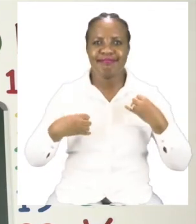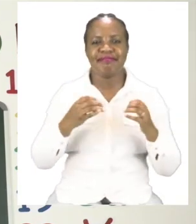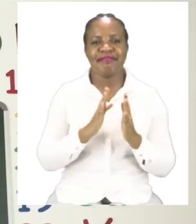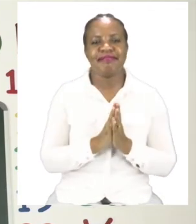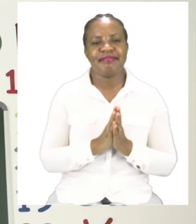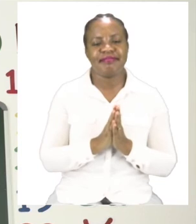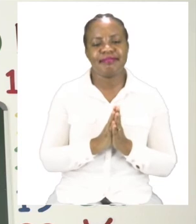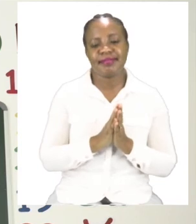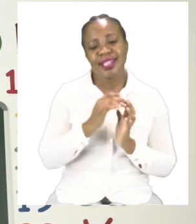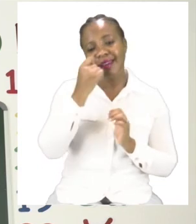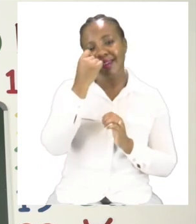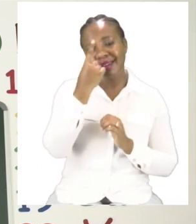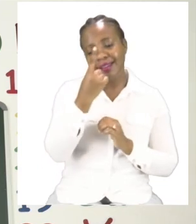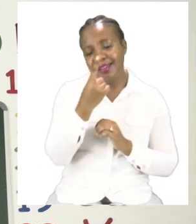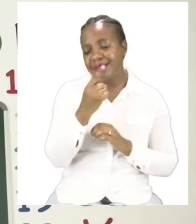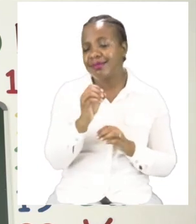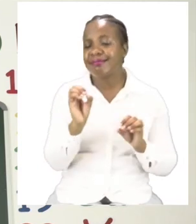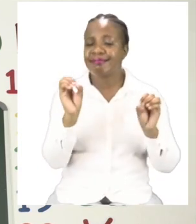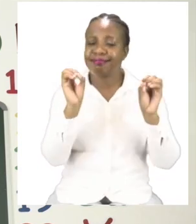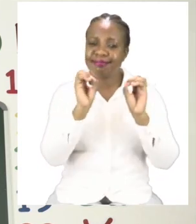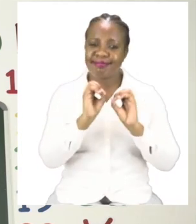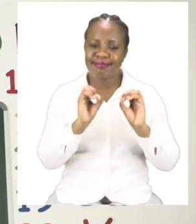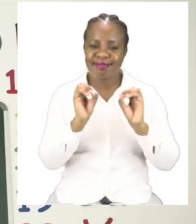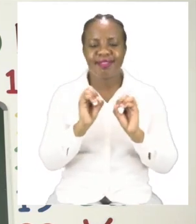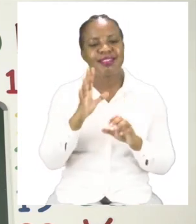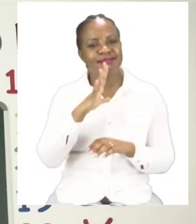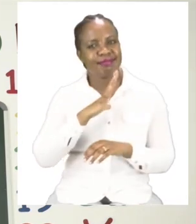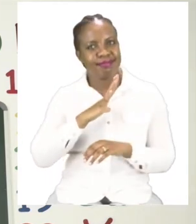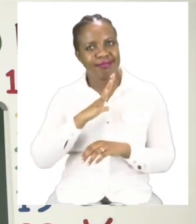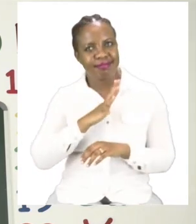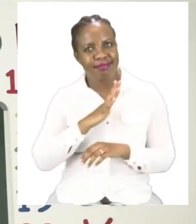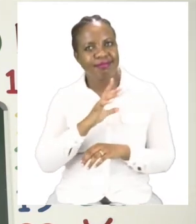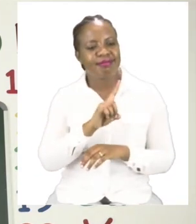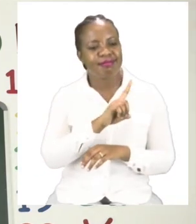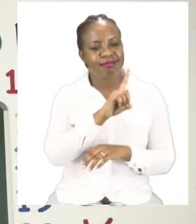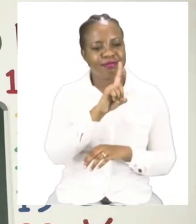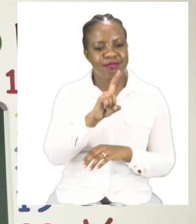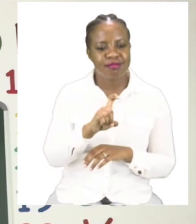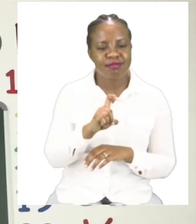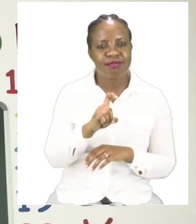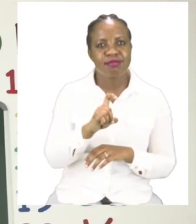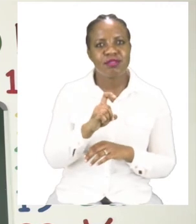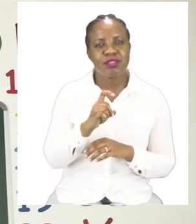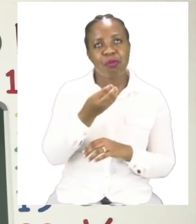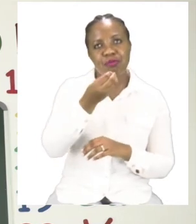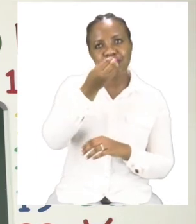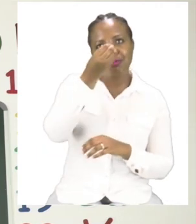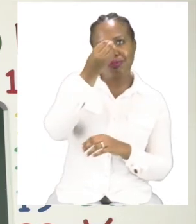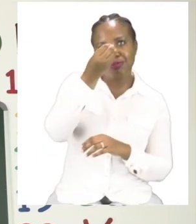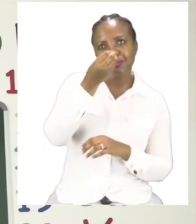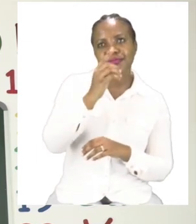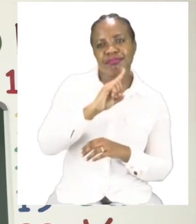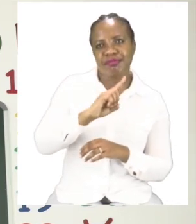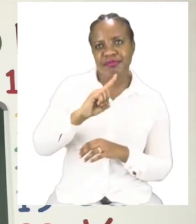you don't understand, it's okay to ask for help. You can ask an adult or your teacher. Now